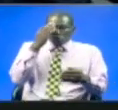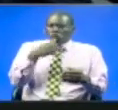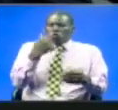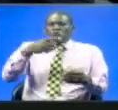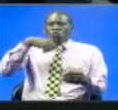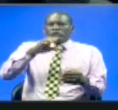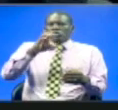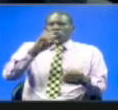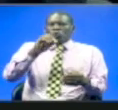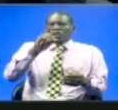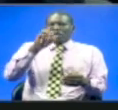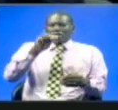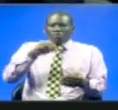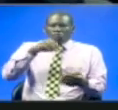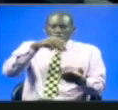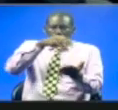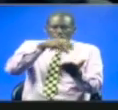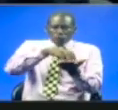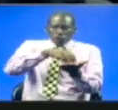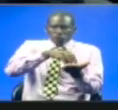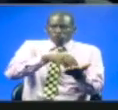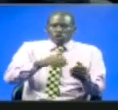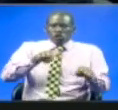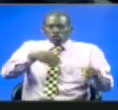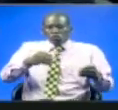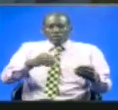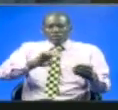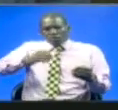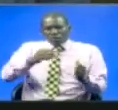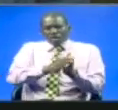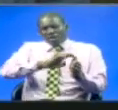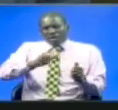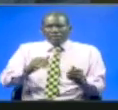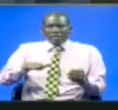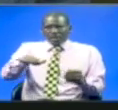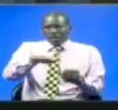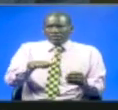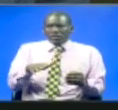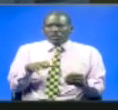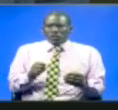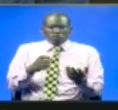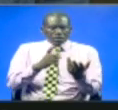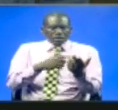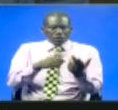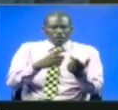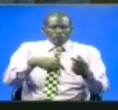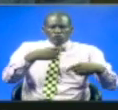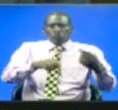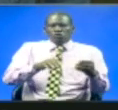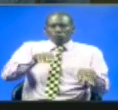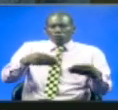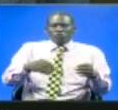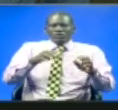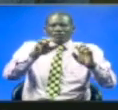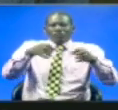for various seats in Busia County, and that is pronounced. Well, vote tallying is underway at the Busia Farmers